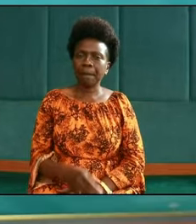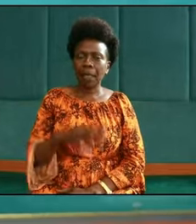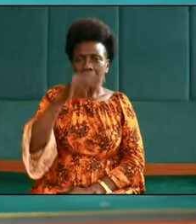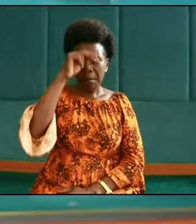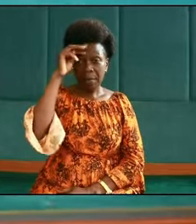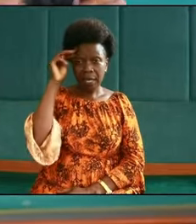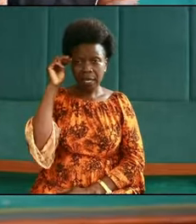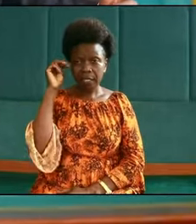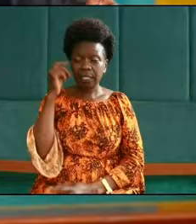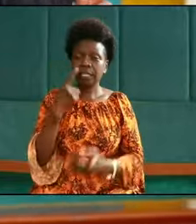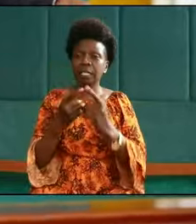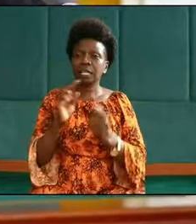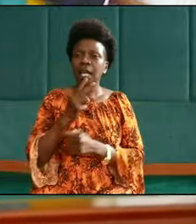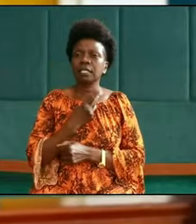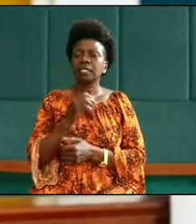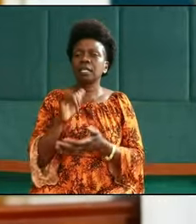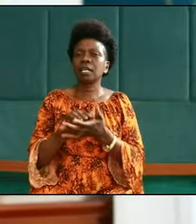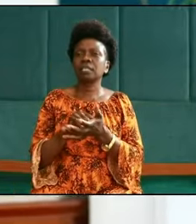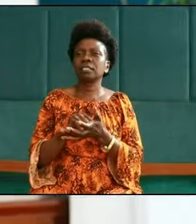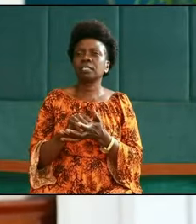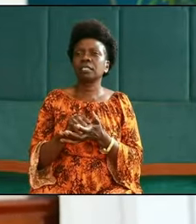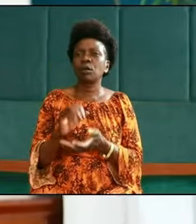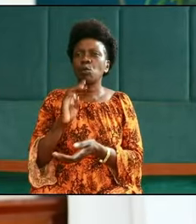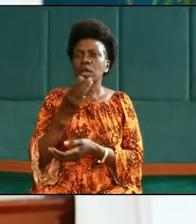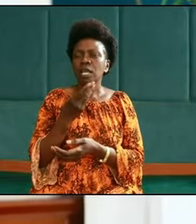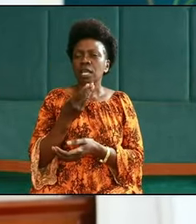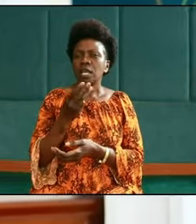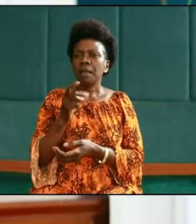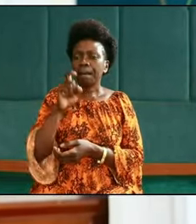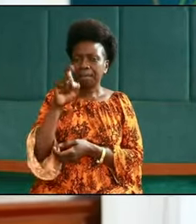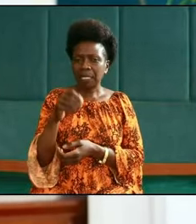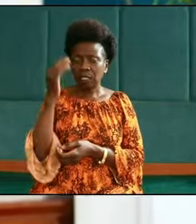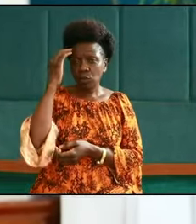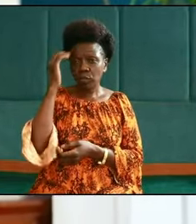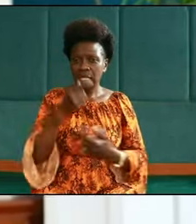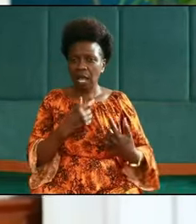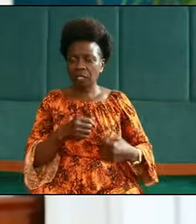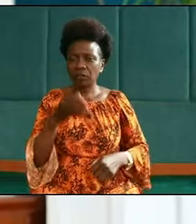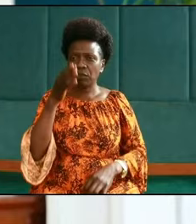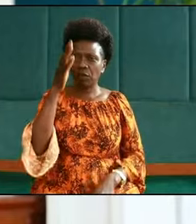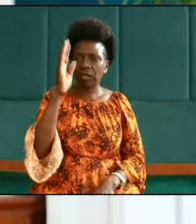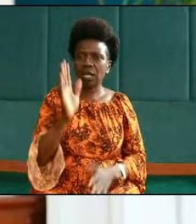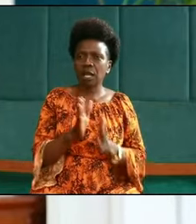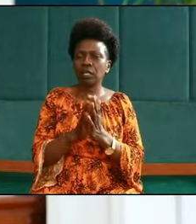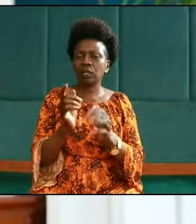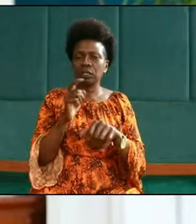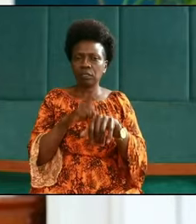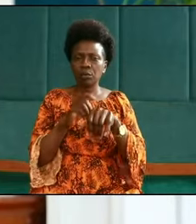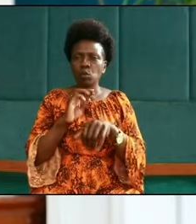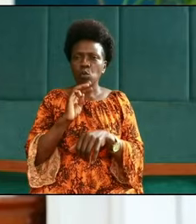Mary Magdalene tells us that we ought to know the heart of God. And when